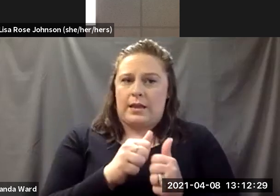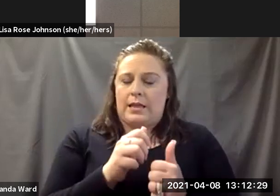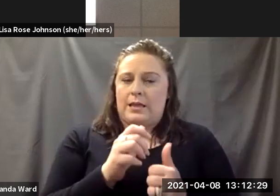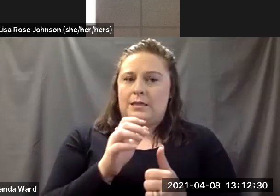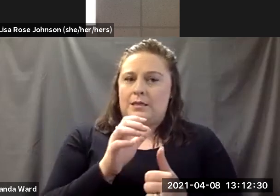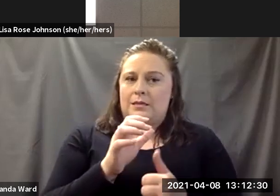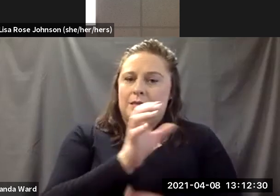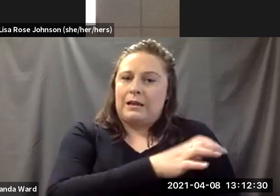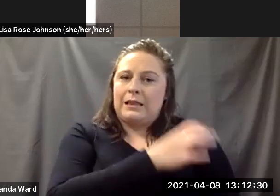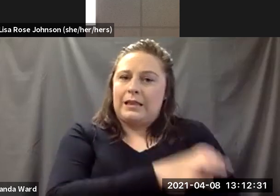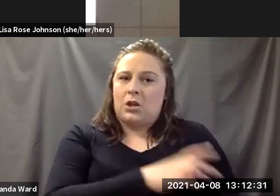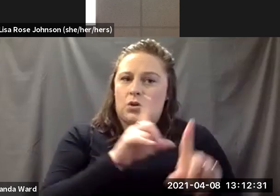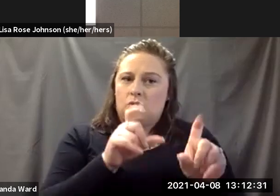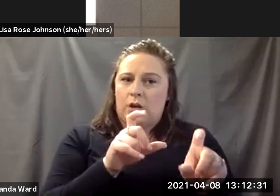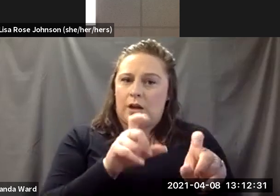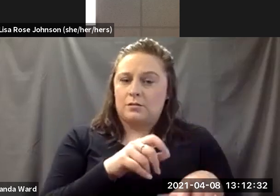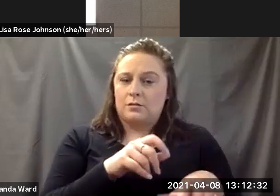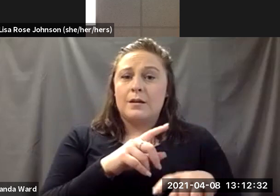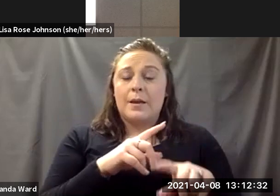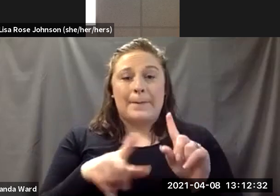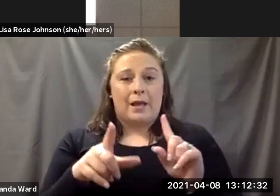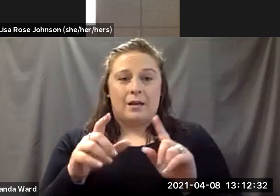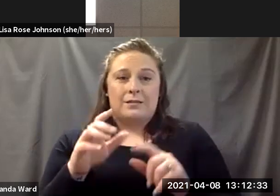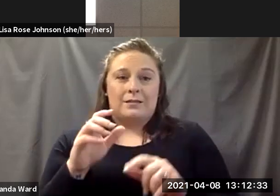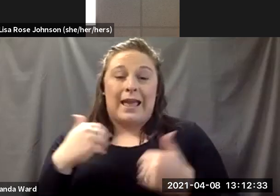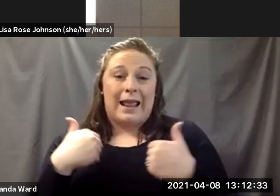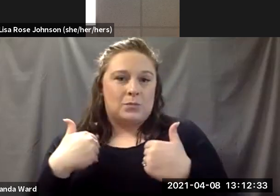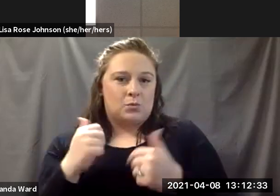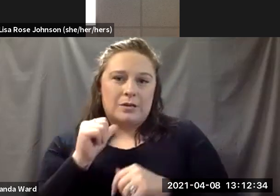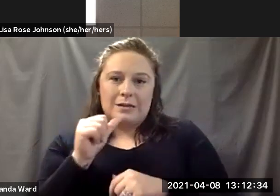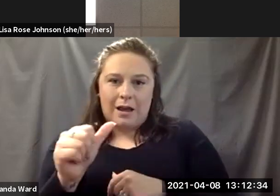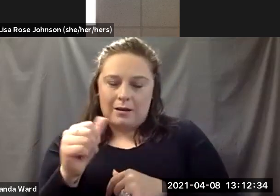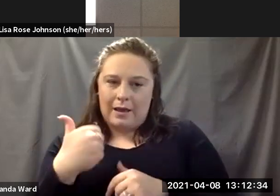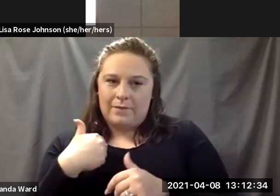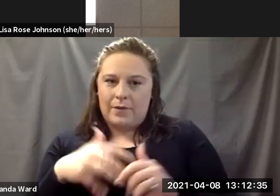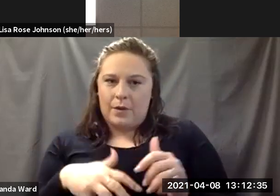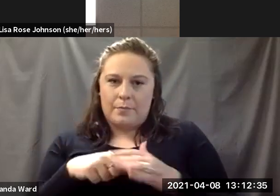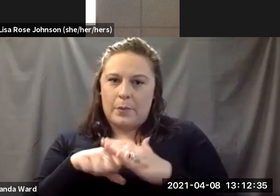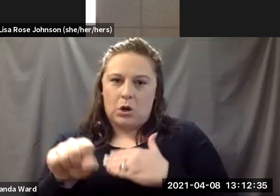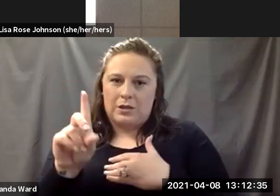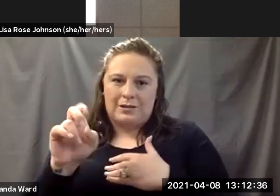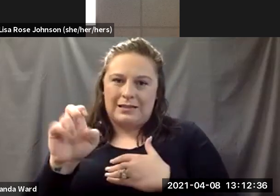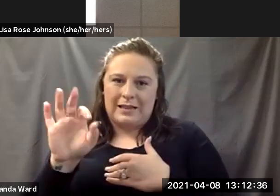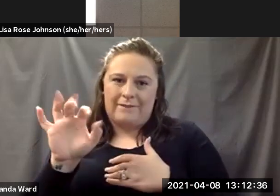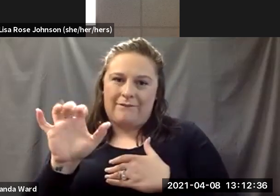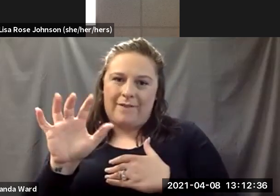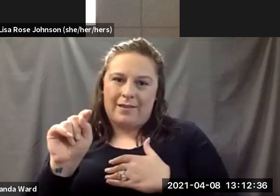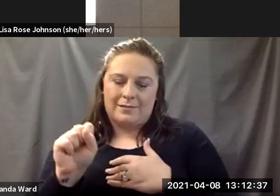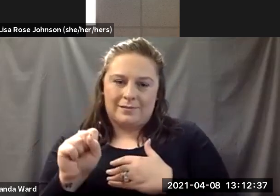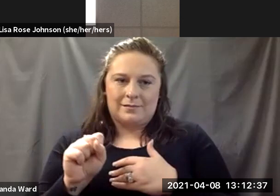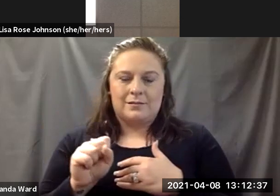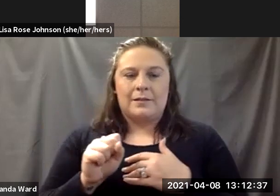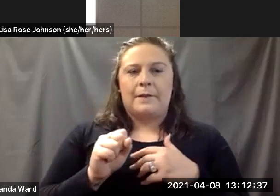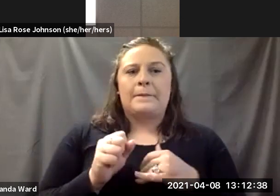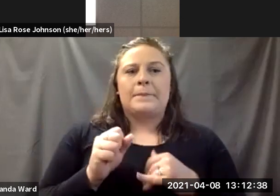find any issues with fertility or with birth defects. There were dozens of women in the clinical trials that got pregnant as they